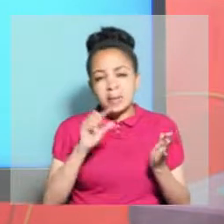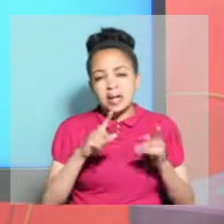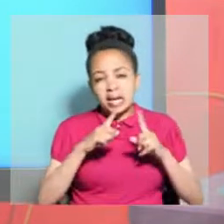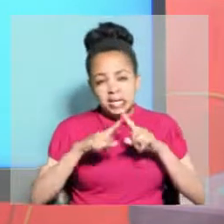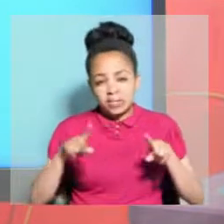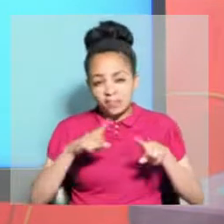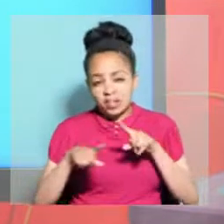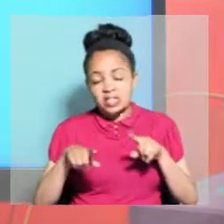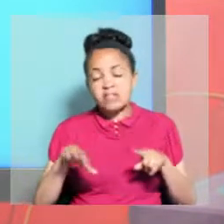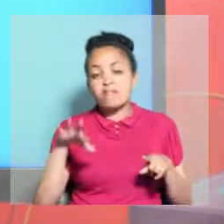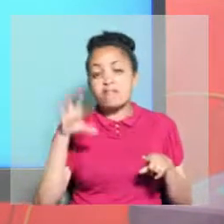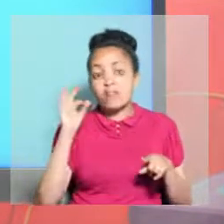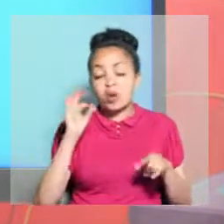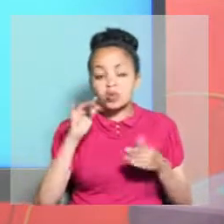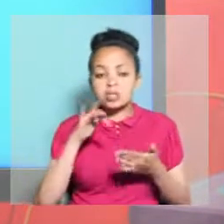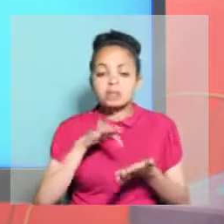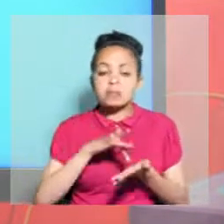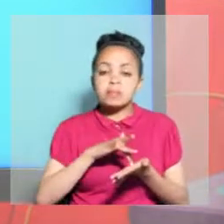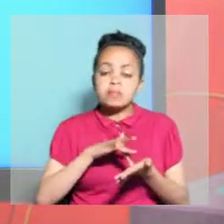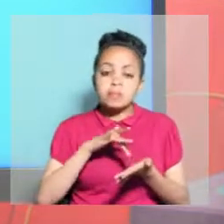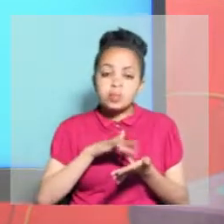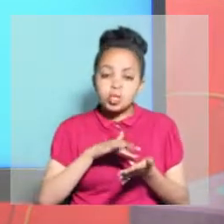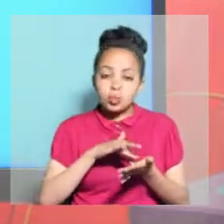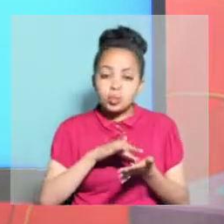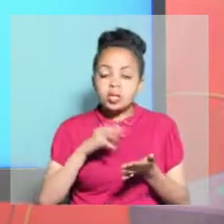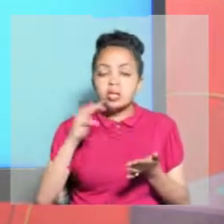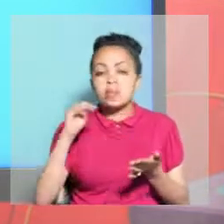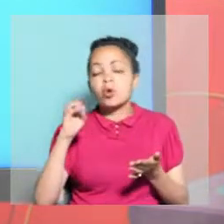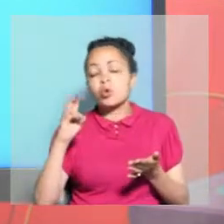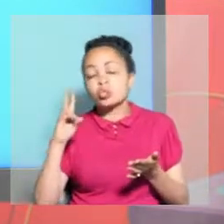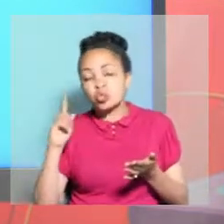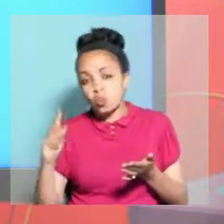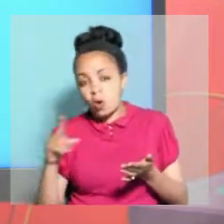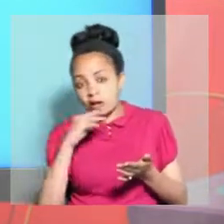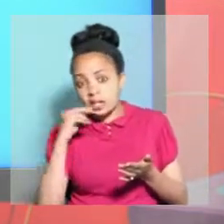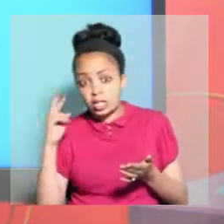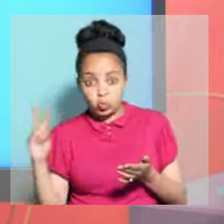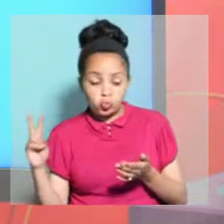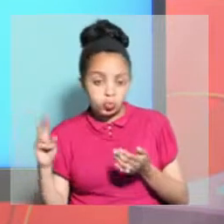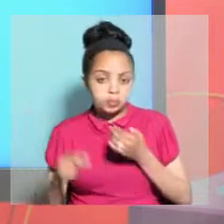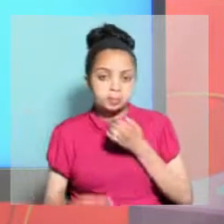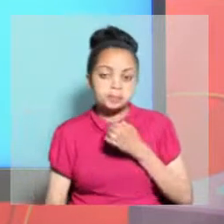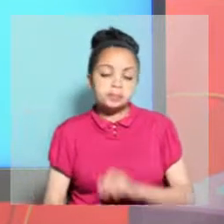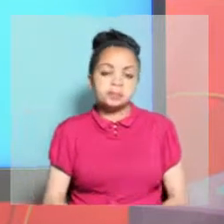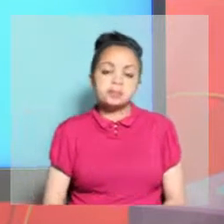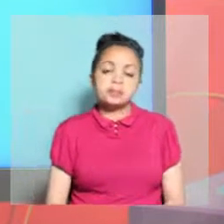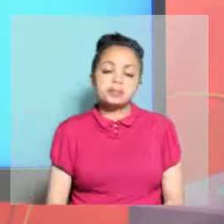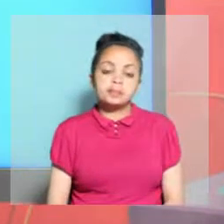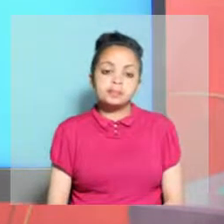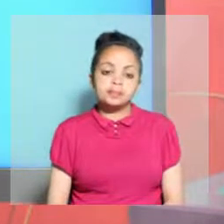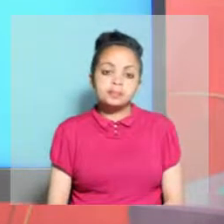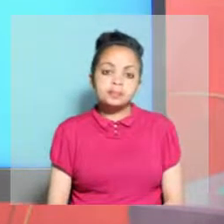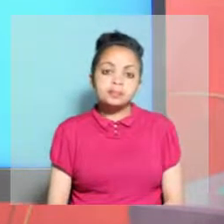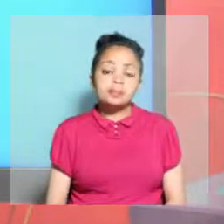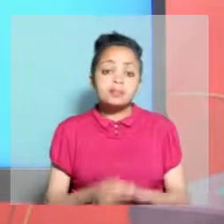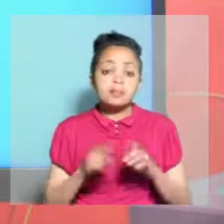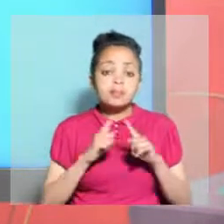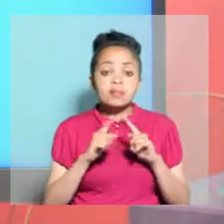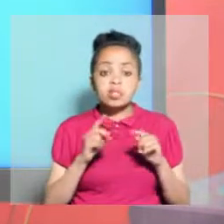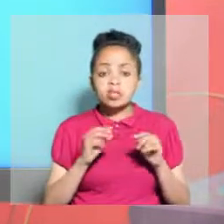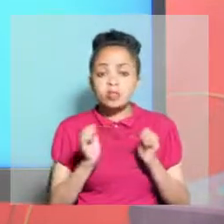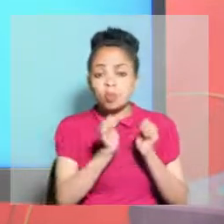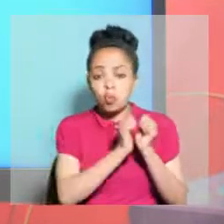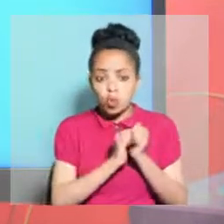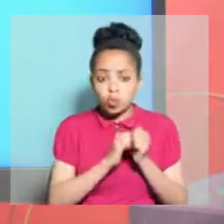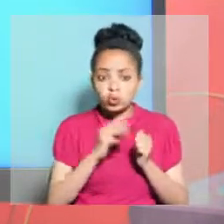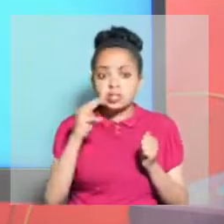difference that can be found between meiosis I and the meiosis II. But both meiosis I